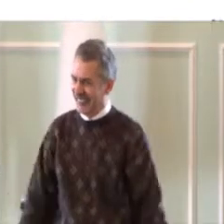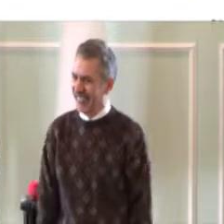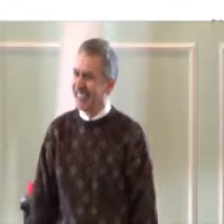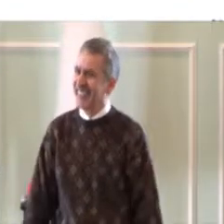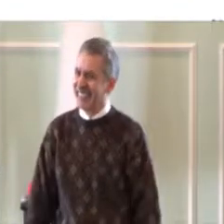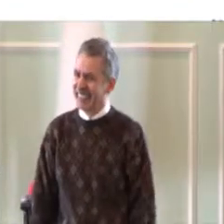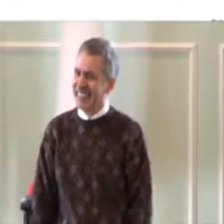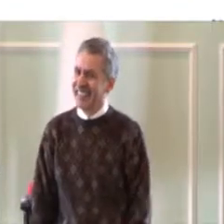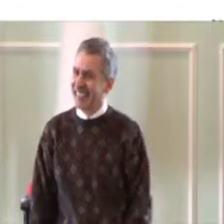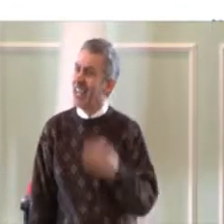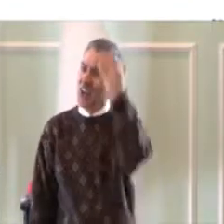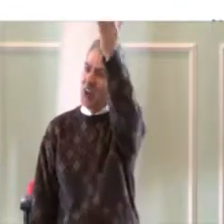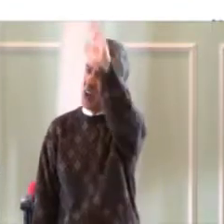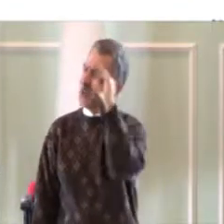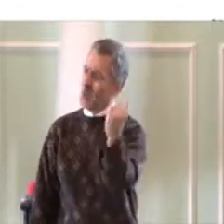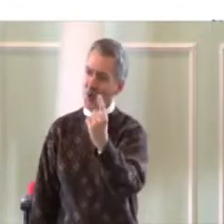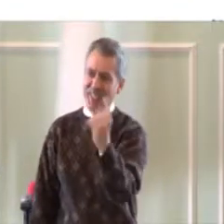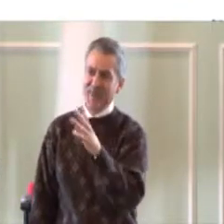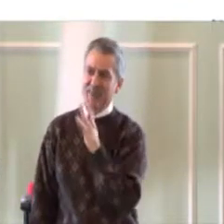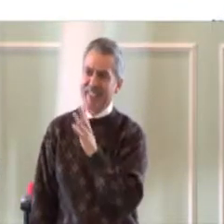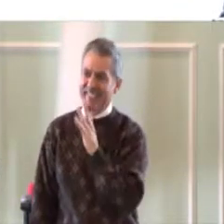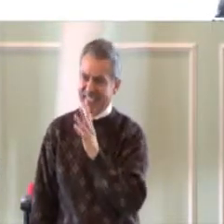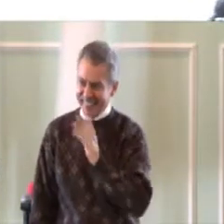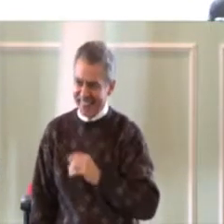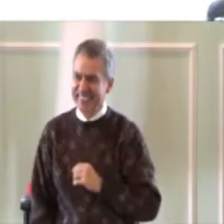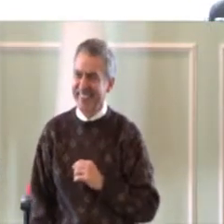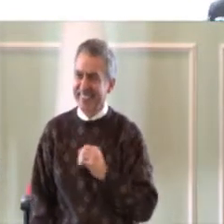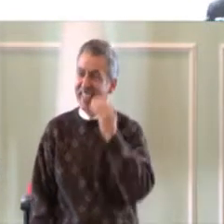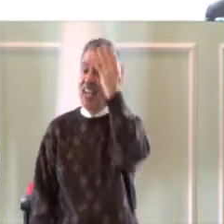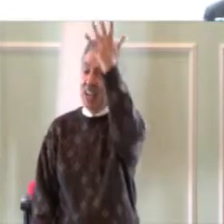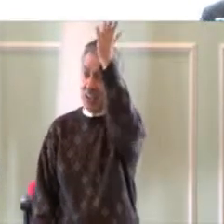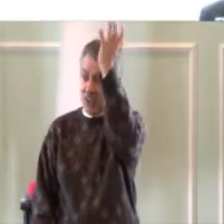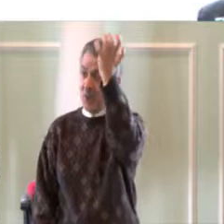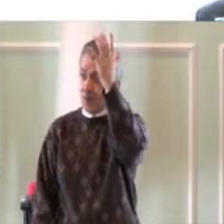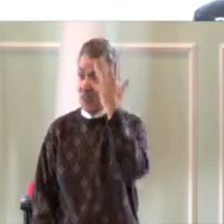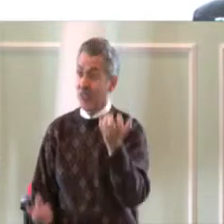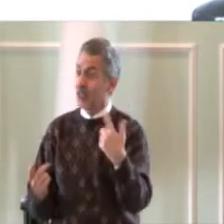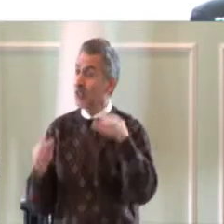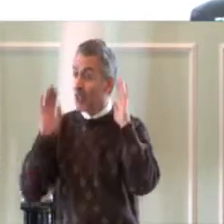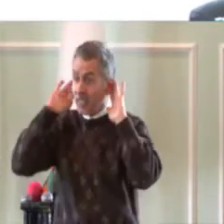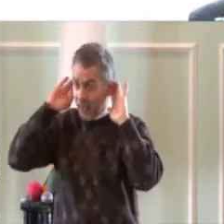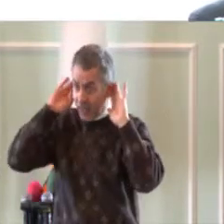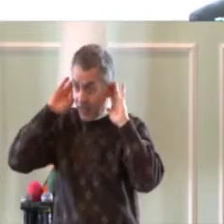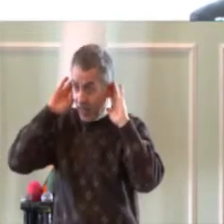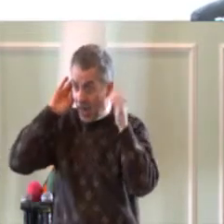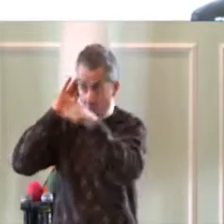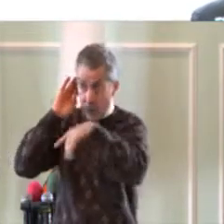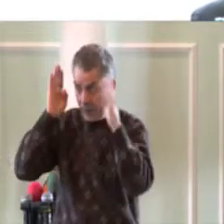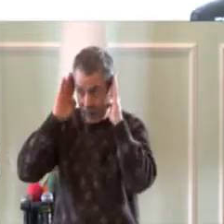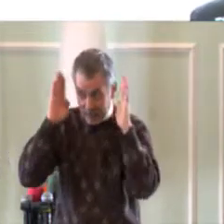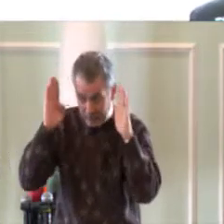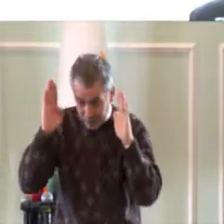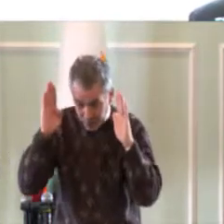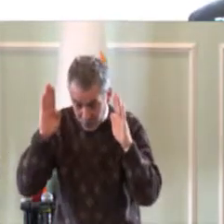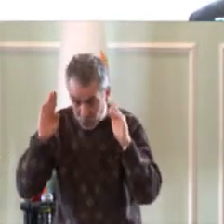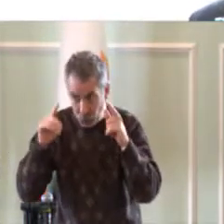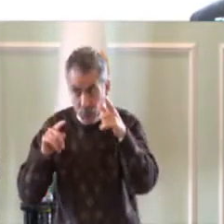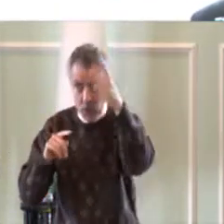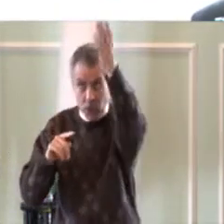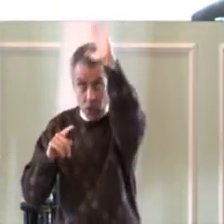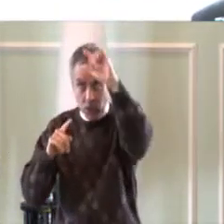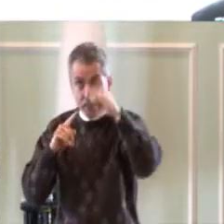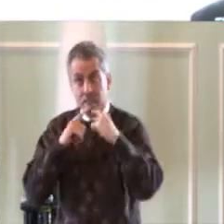God is always speaking because He wants us to hear. The question is, are we listening to what God has to